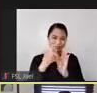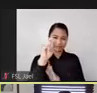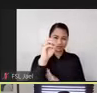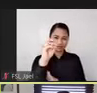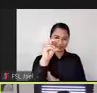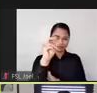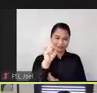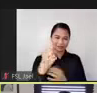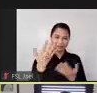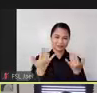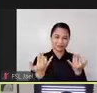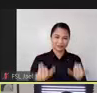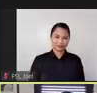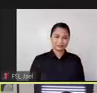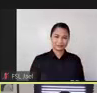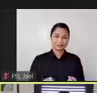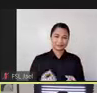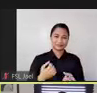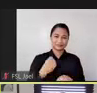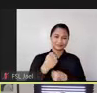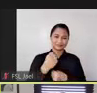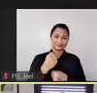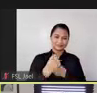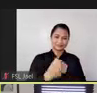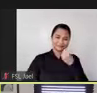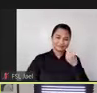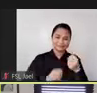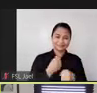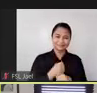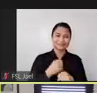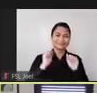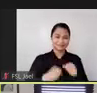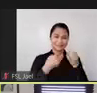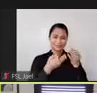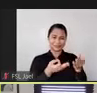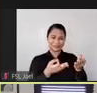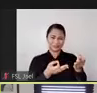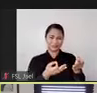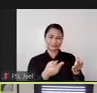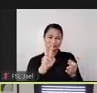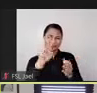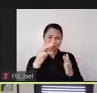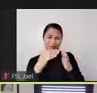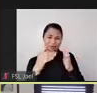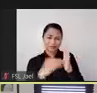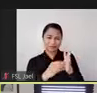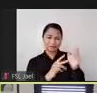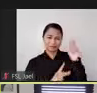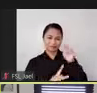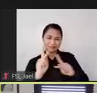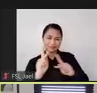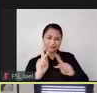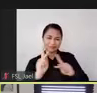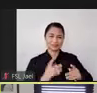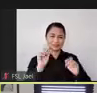undernourished individuals in the world. And today, there are too many people who are hungry.